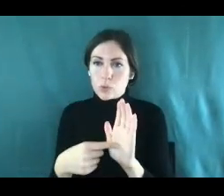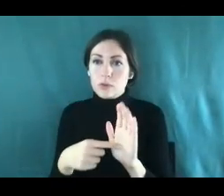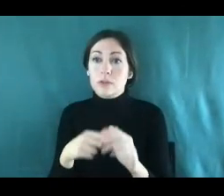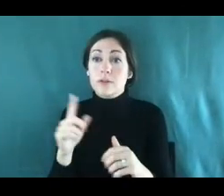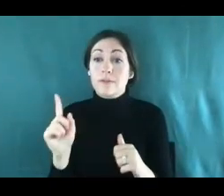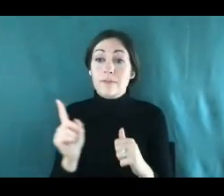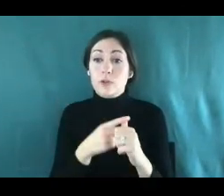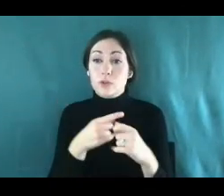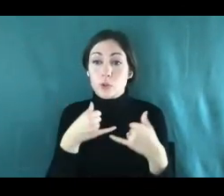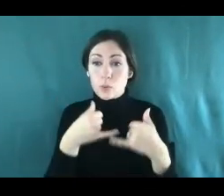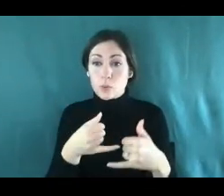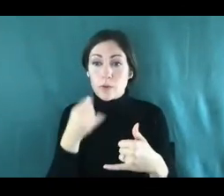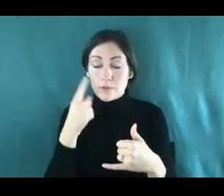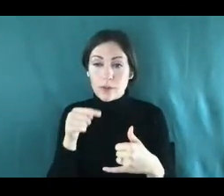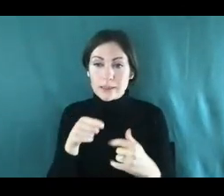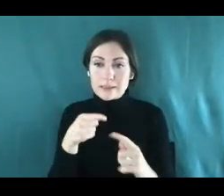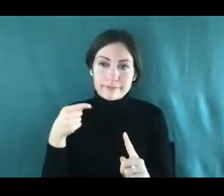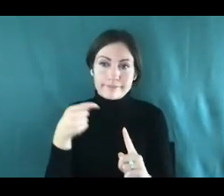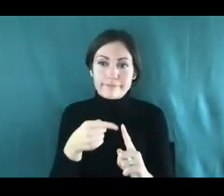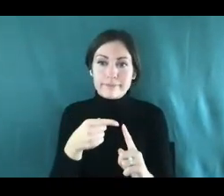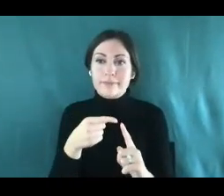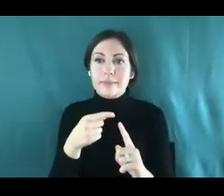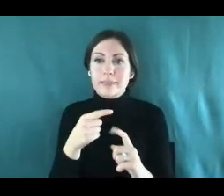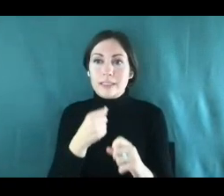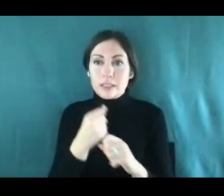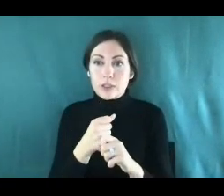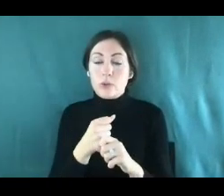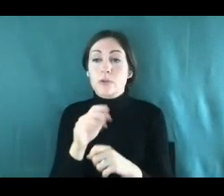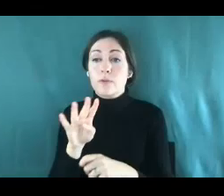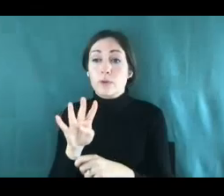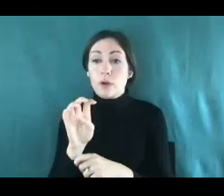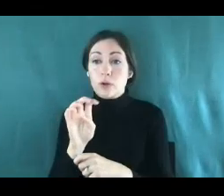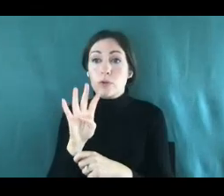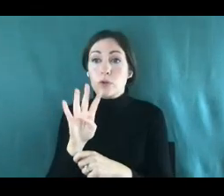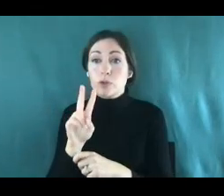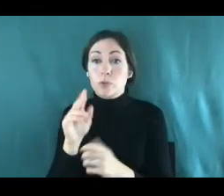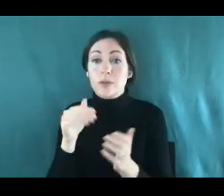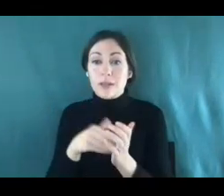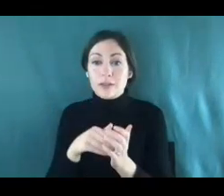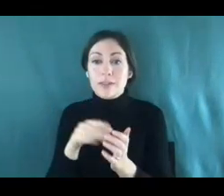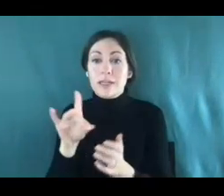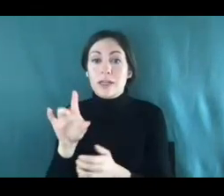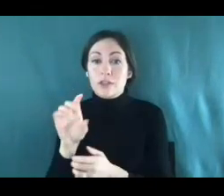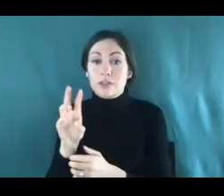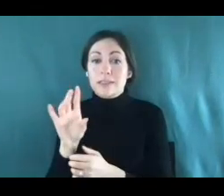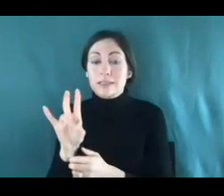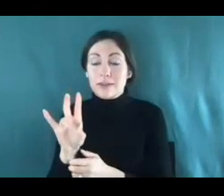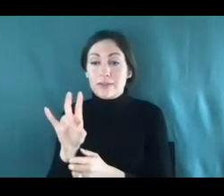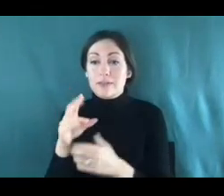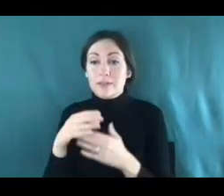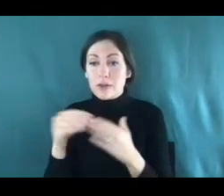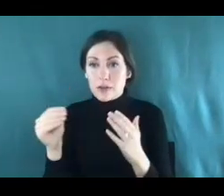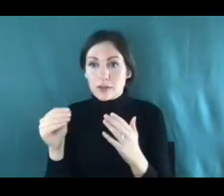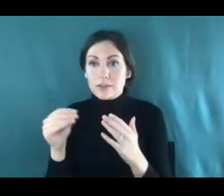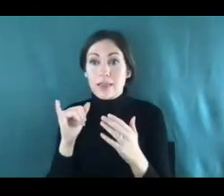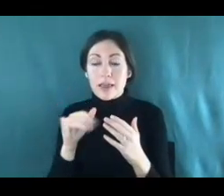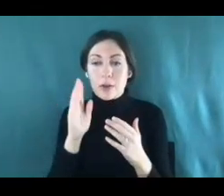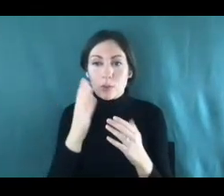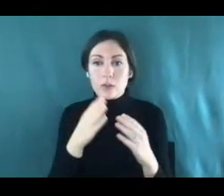award for this particular fiscal year was $442,867. and that is split